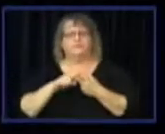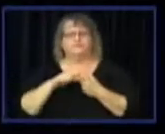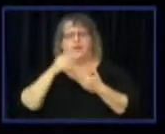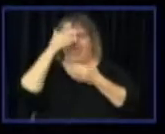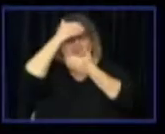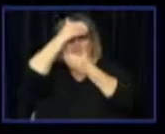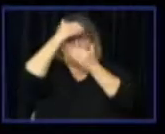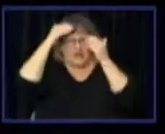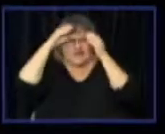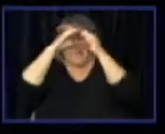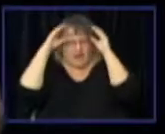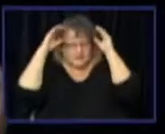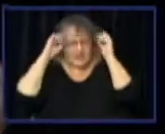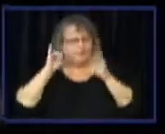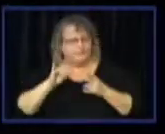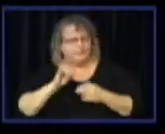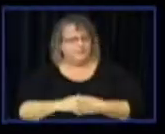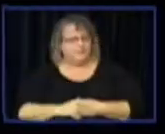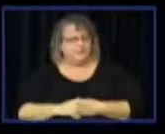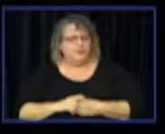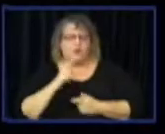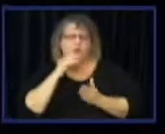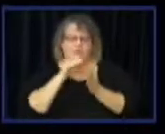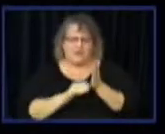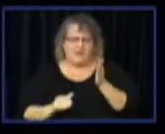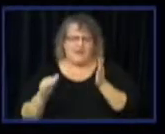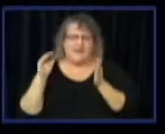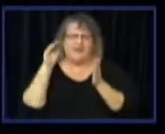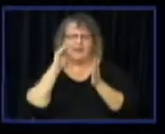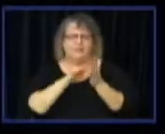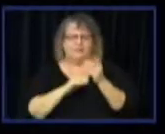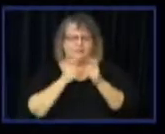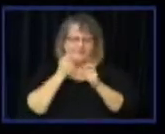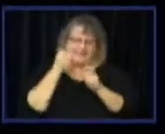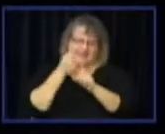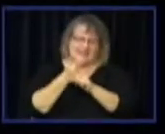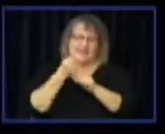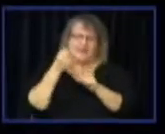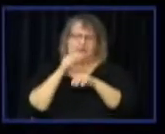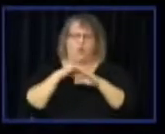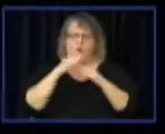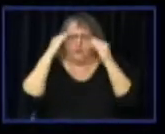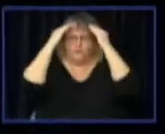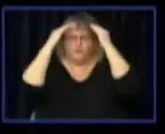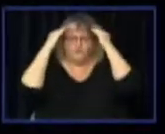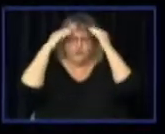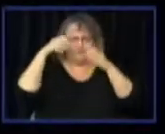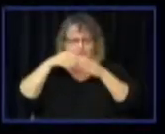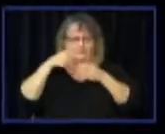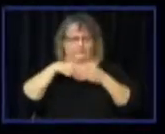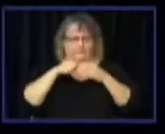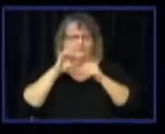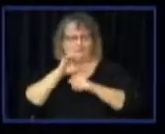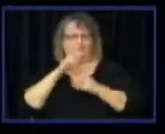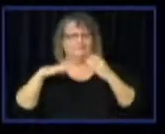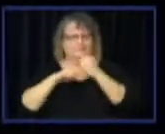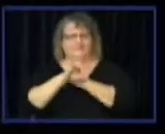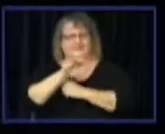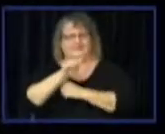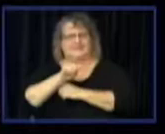Afghanistan. So repeat injuries to the brain of any kind leads to this chronic